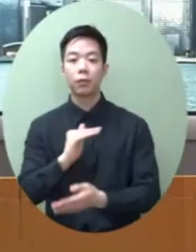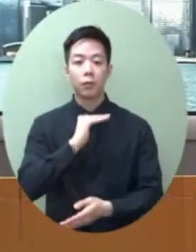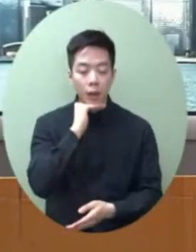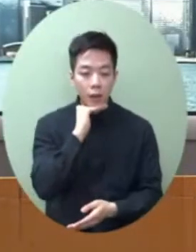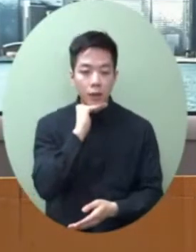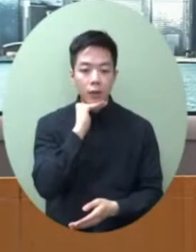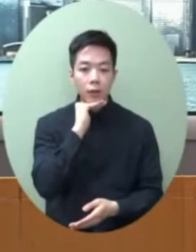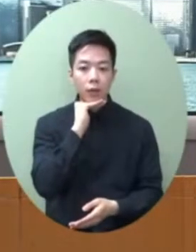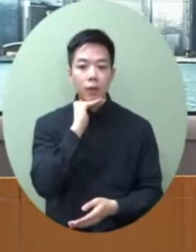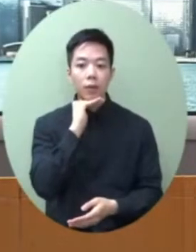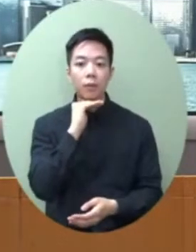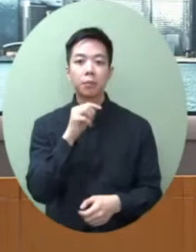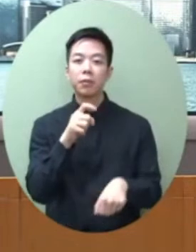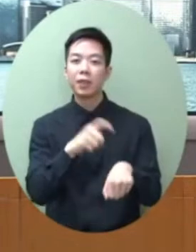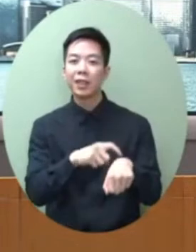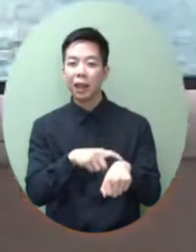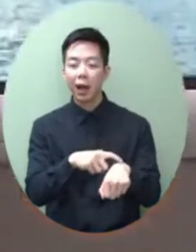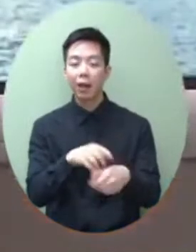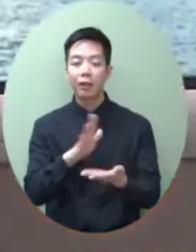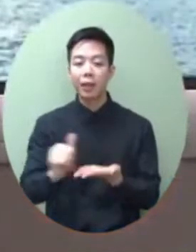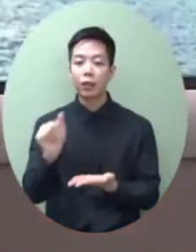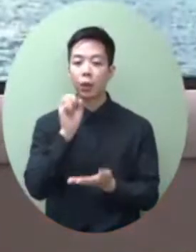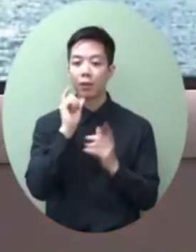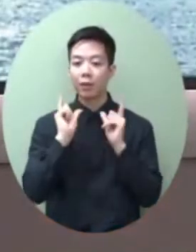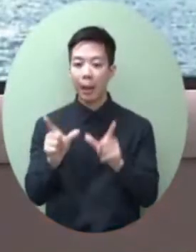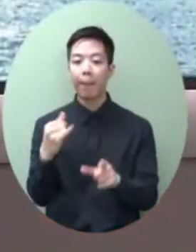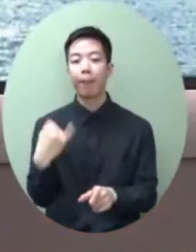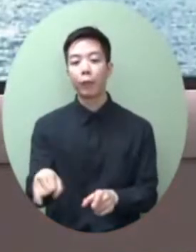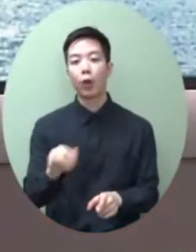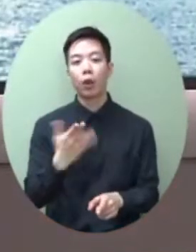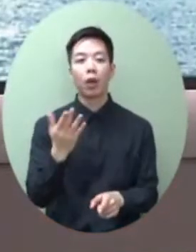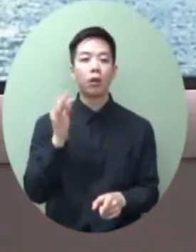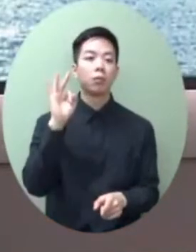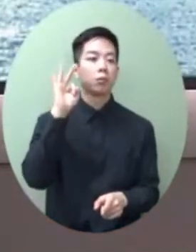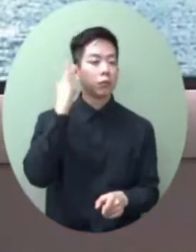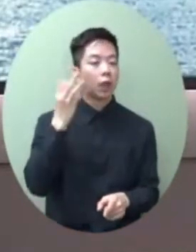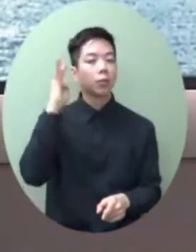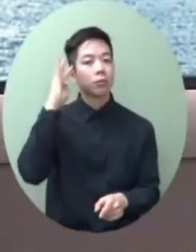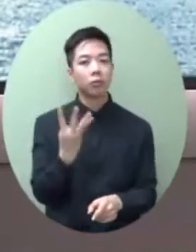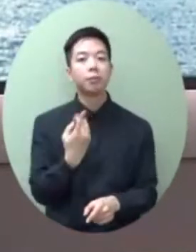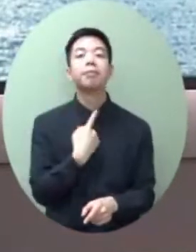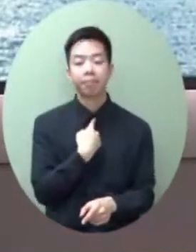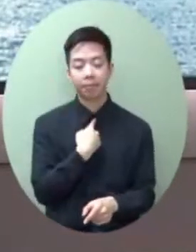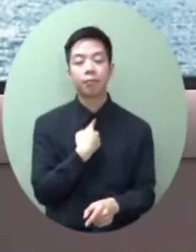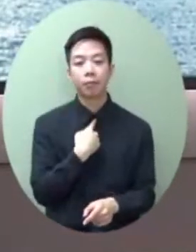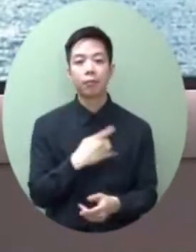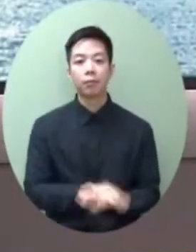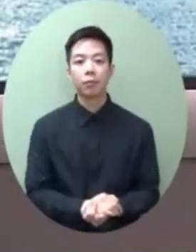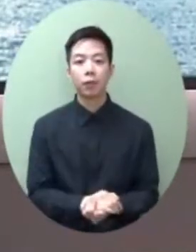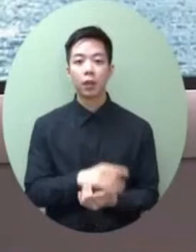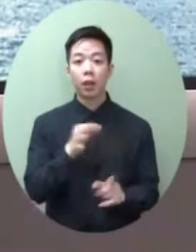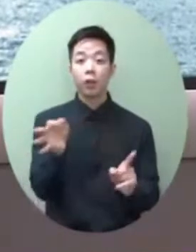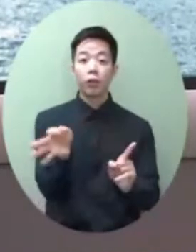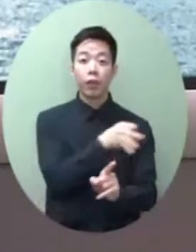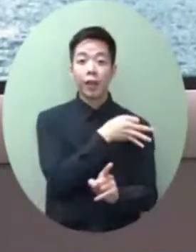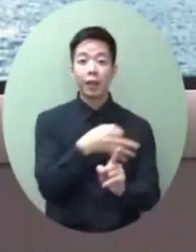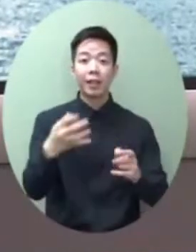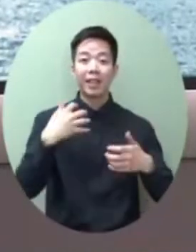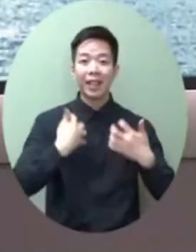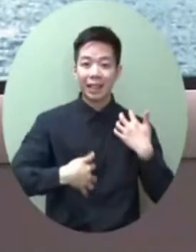For those waiting to be admitted, we don't have a concrete figure. They will need to wait for a few days before being